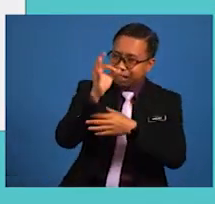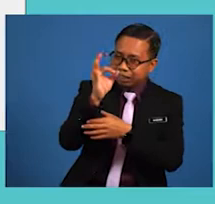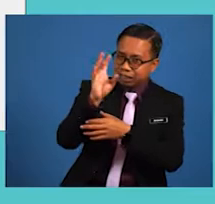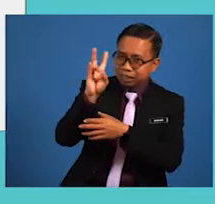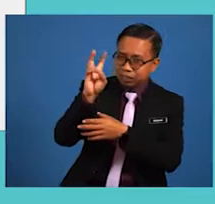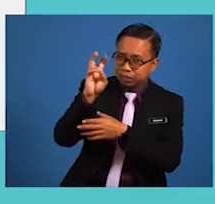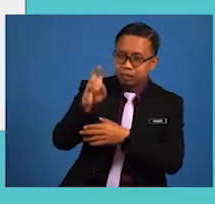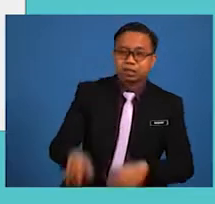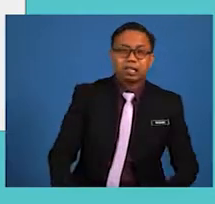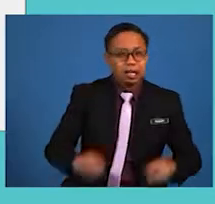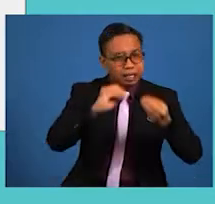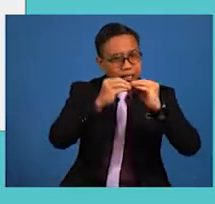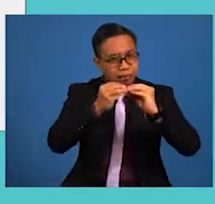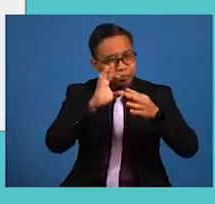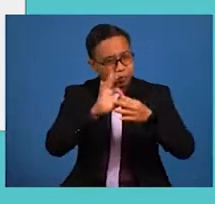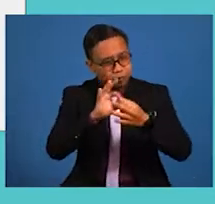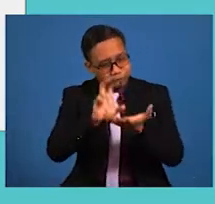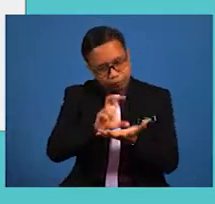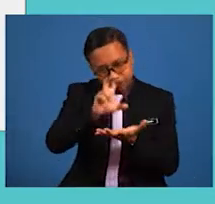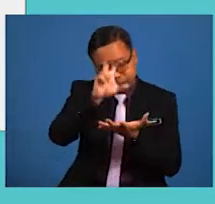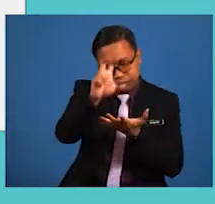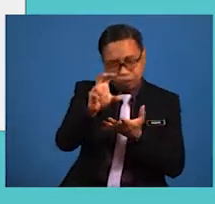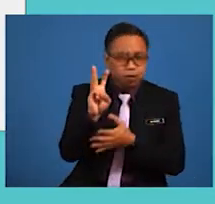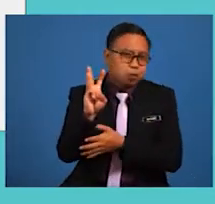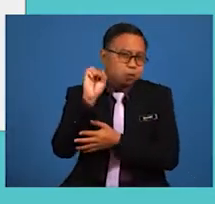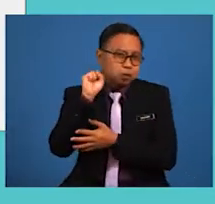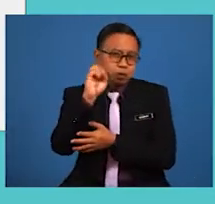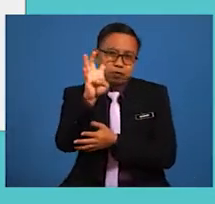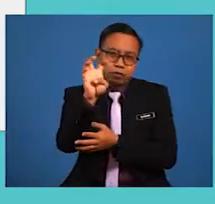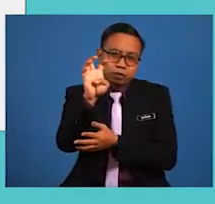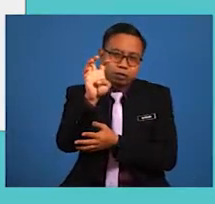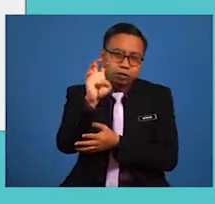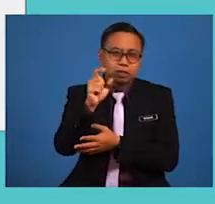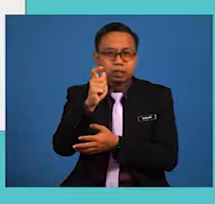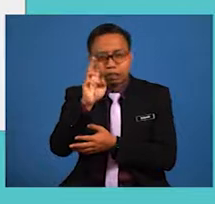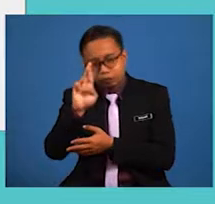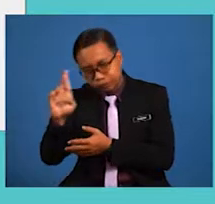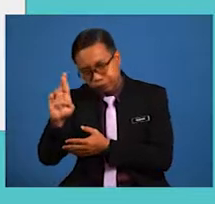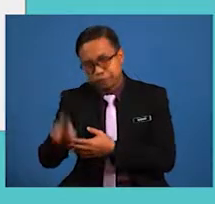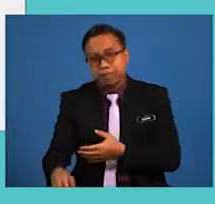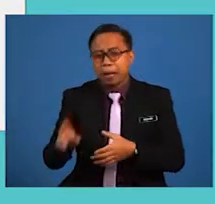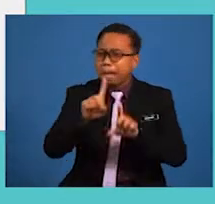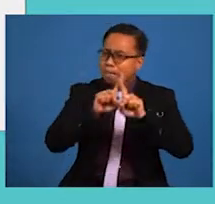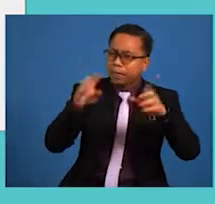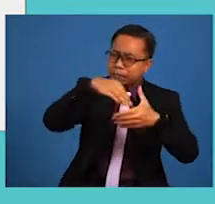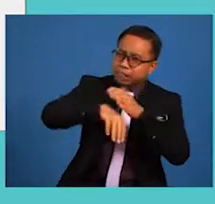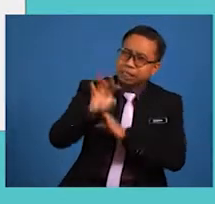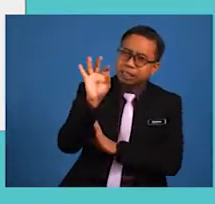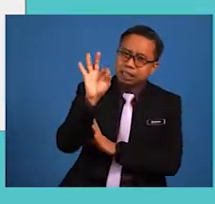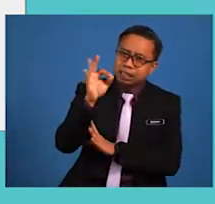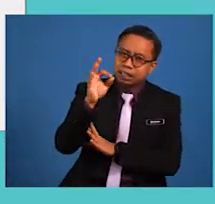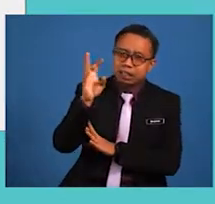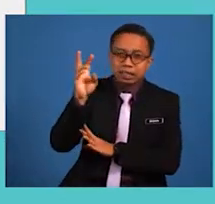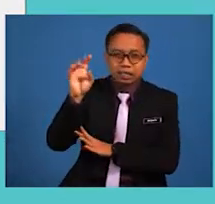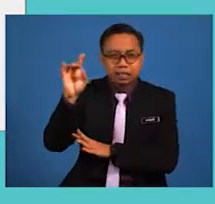1970, the number of investors in properties was 40,000. But in 1980, the